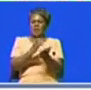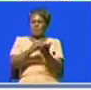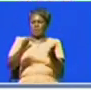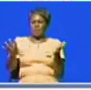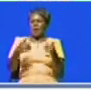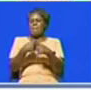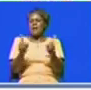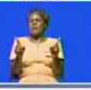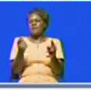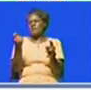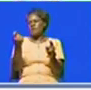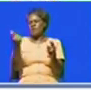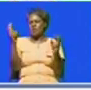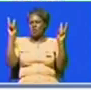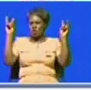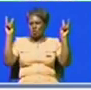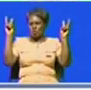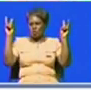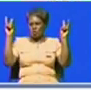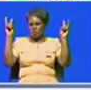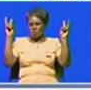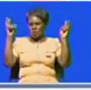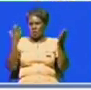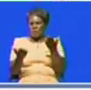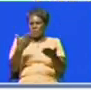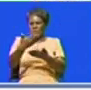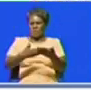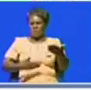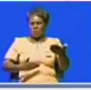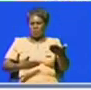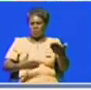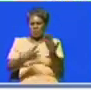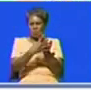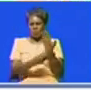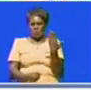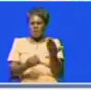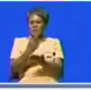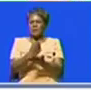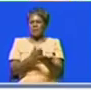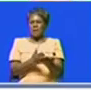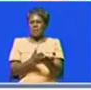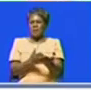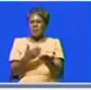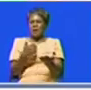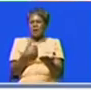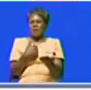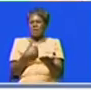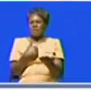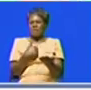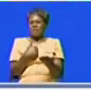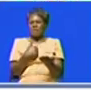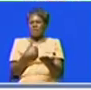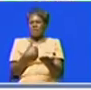But there were a few issues here and there, such as maybe the forms that were downloaded, some of them ended up not